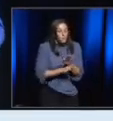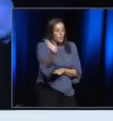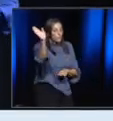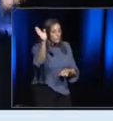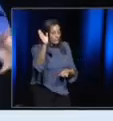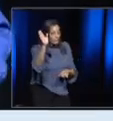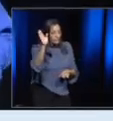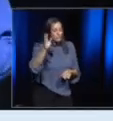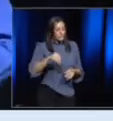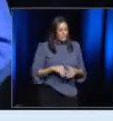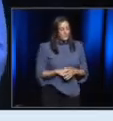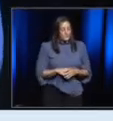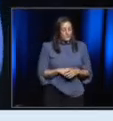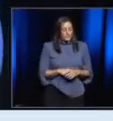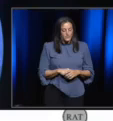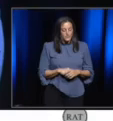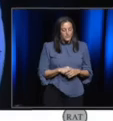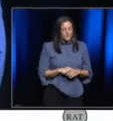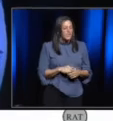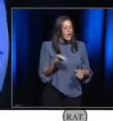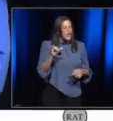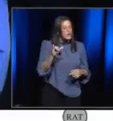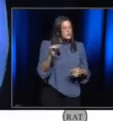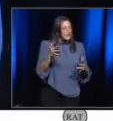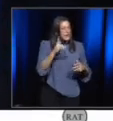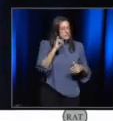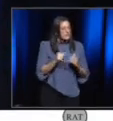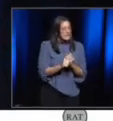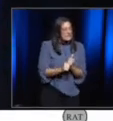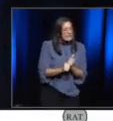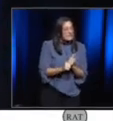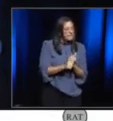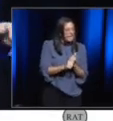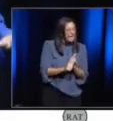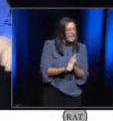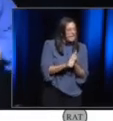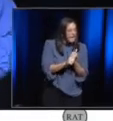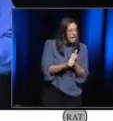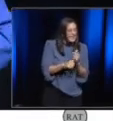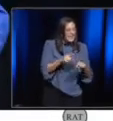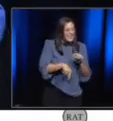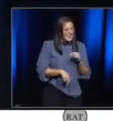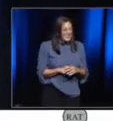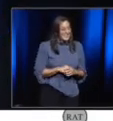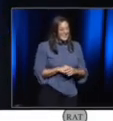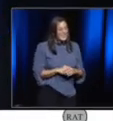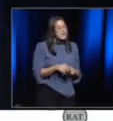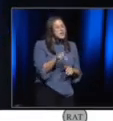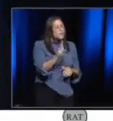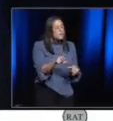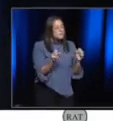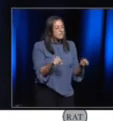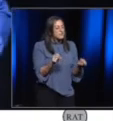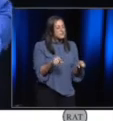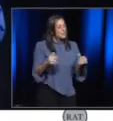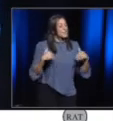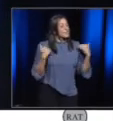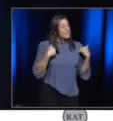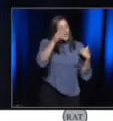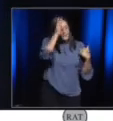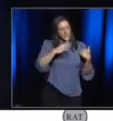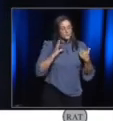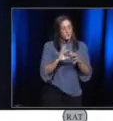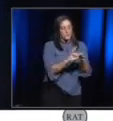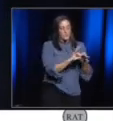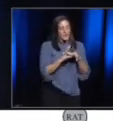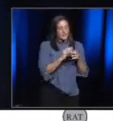Yeah, and yeah, they sound like they're constipated. All right. So one possibility is that these young males form alliances with males with